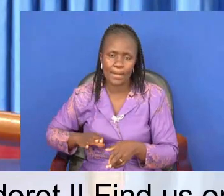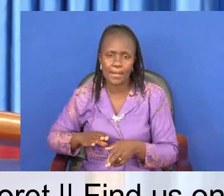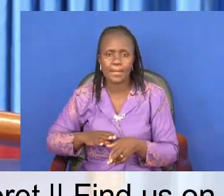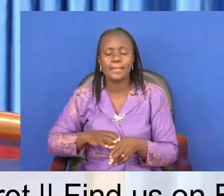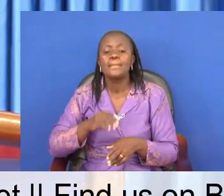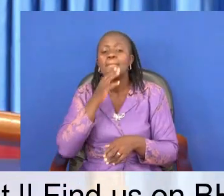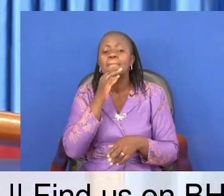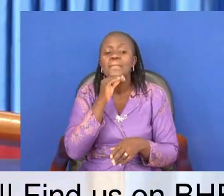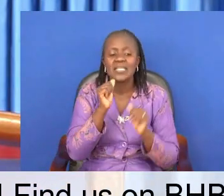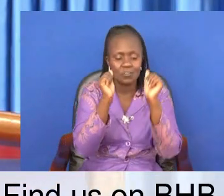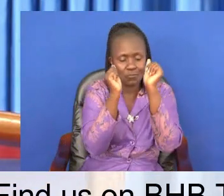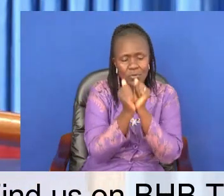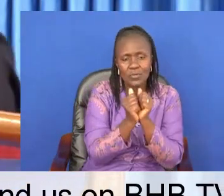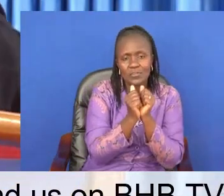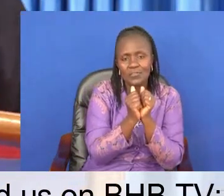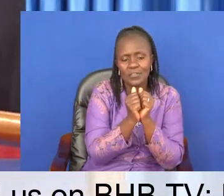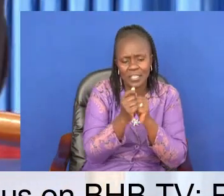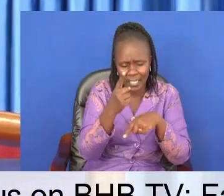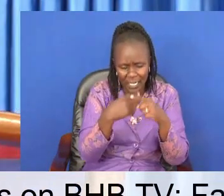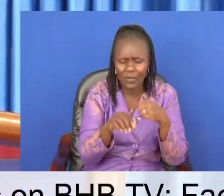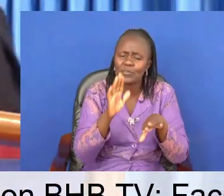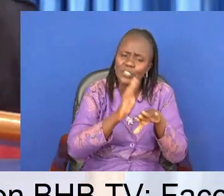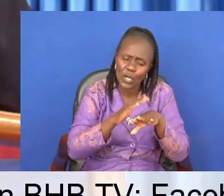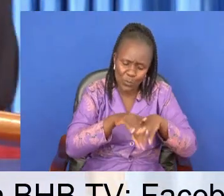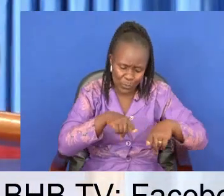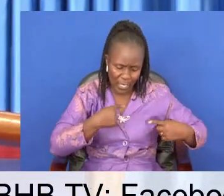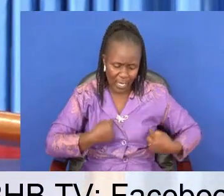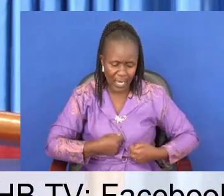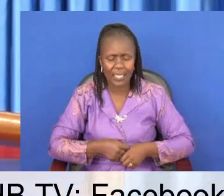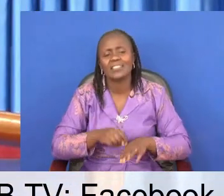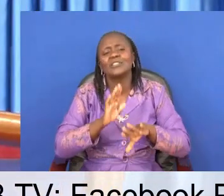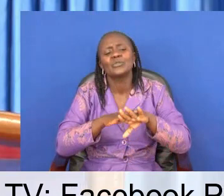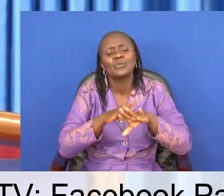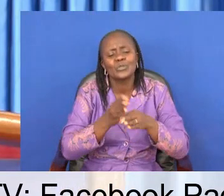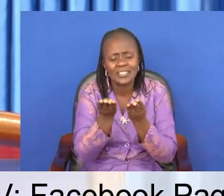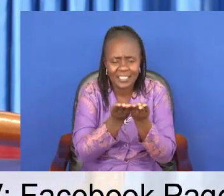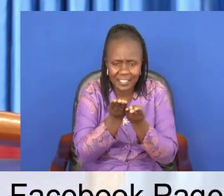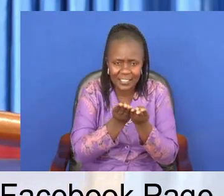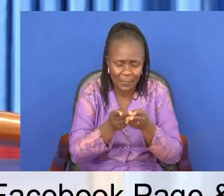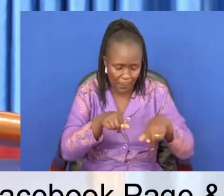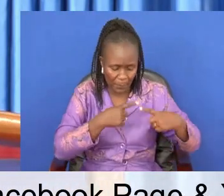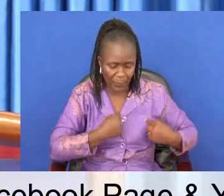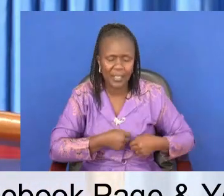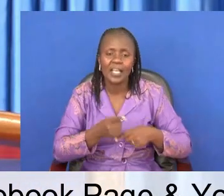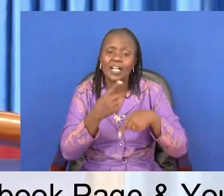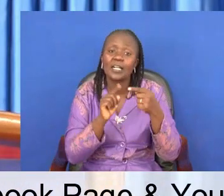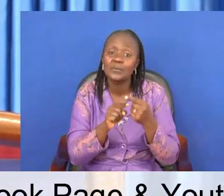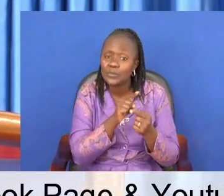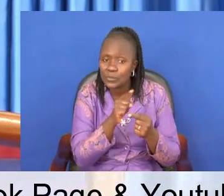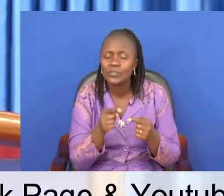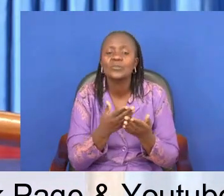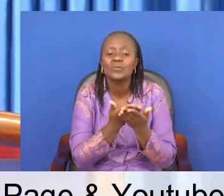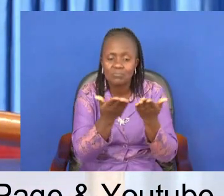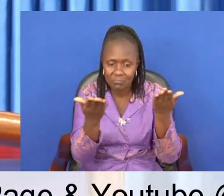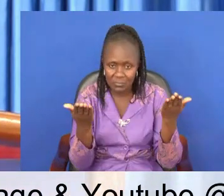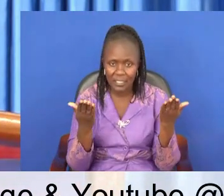this man, Paul, comes in with a very good heart, with a servanthood heart, you know, telling these people, I have come so that I can